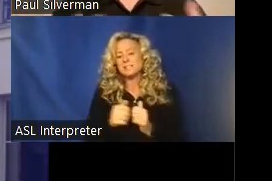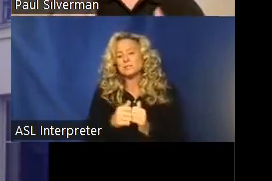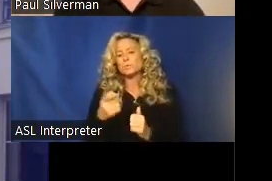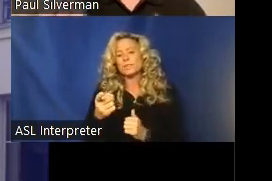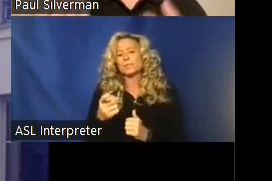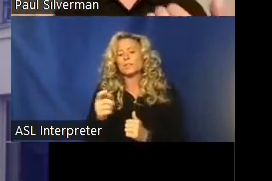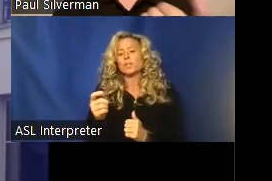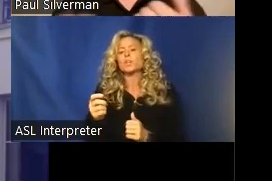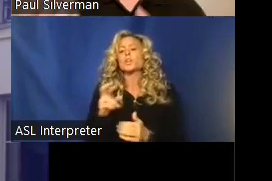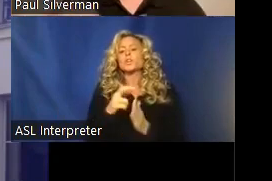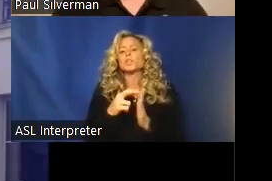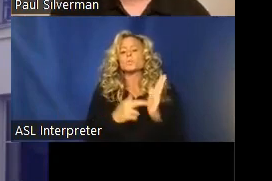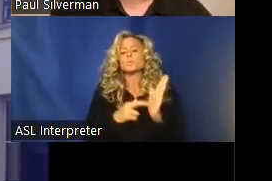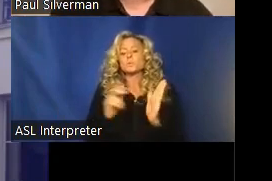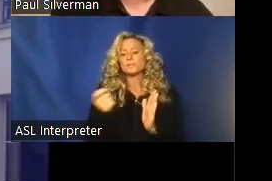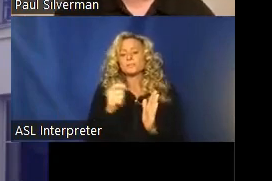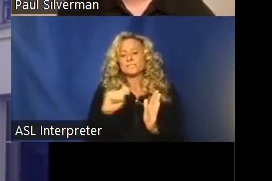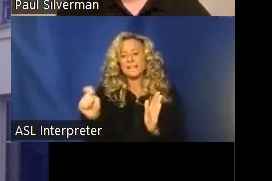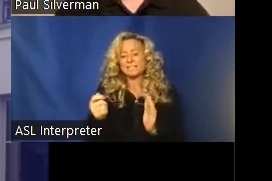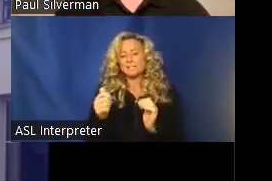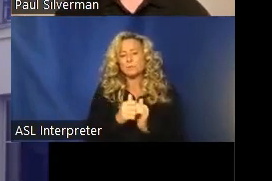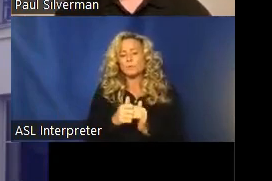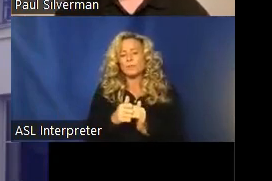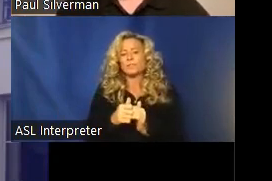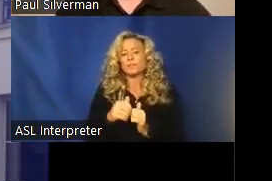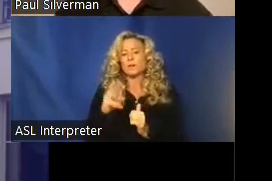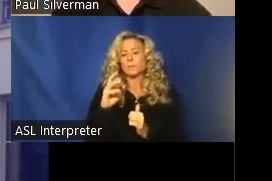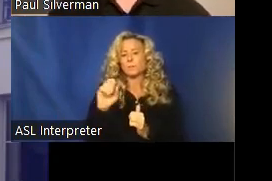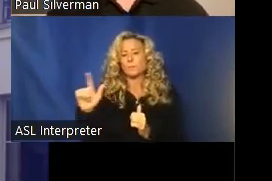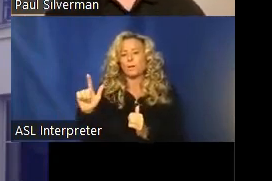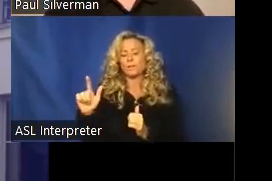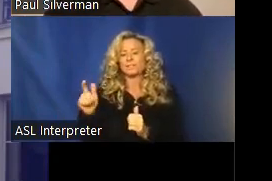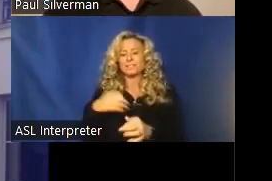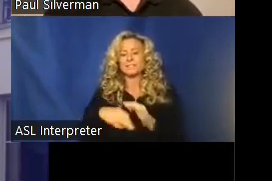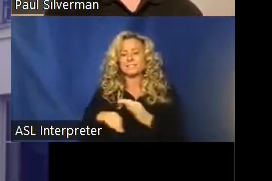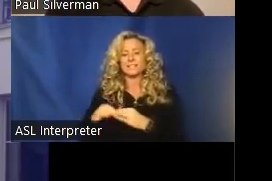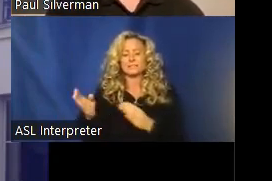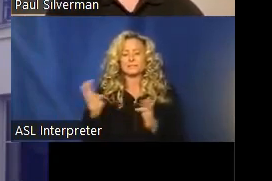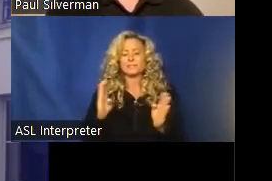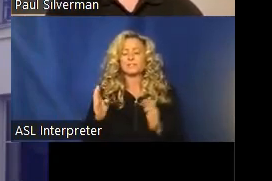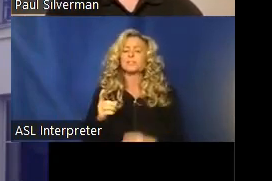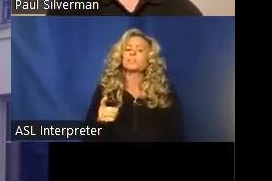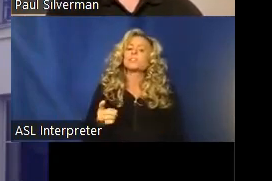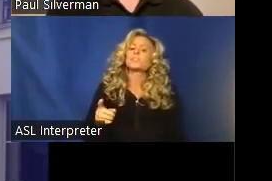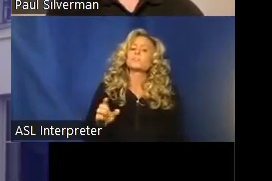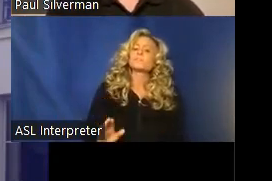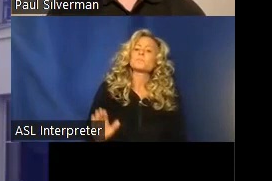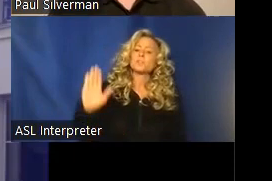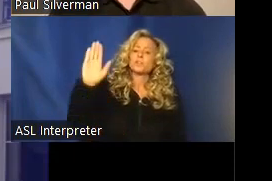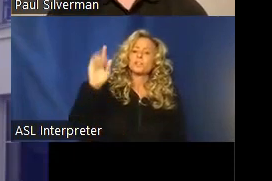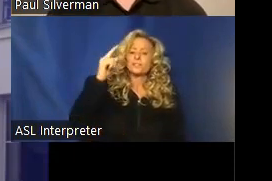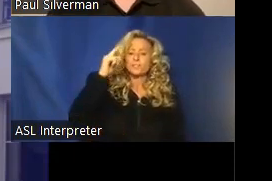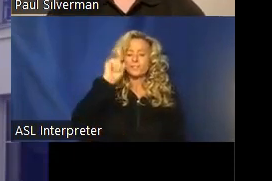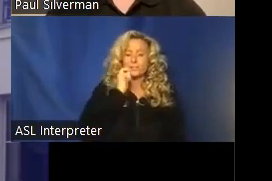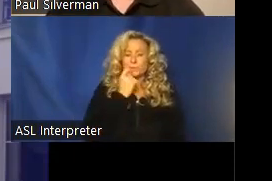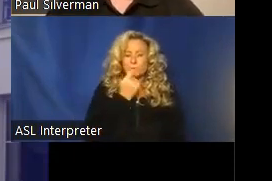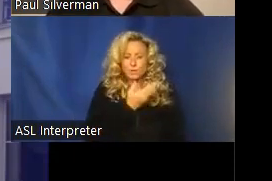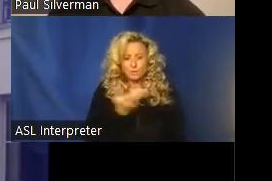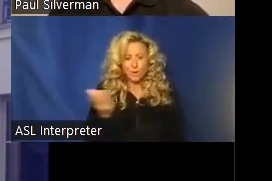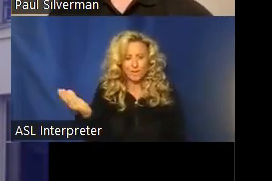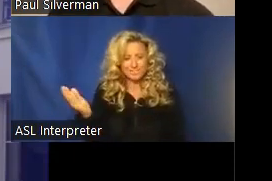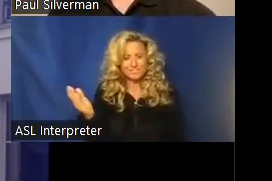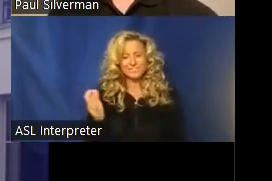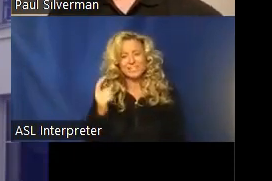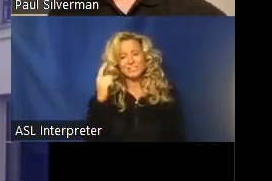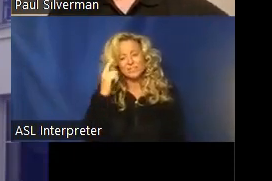rules of tennis, but kicking the ball over the net instead of with rackets. Raise your hand in the Zoom if you think that's cool. If you think that's